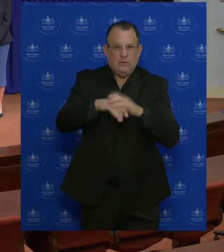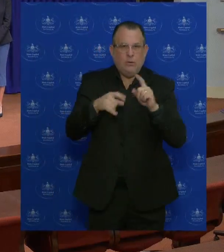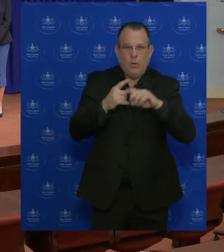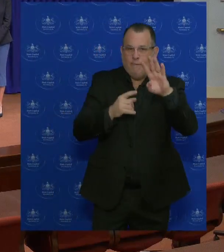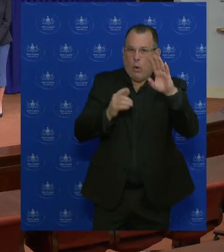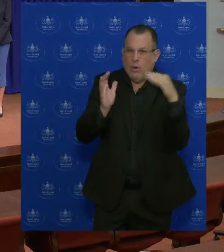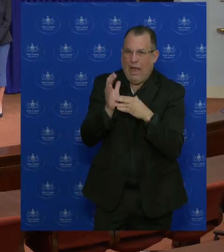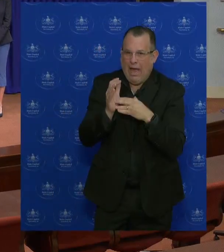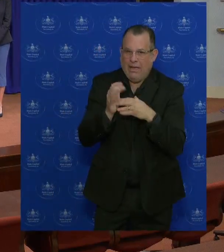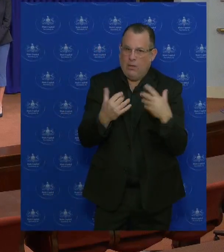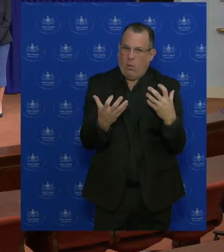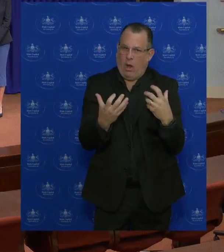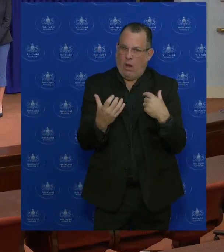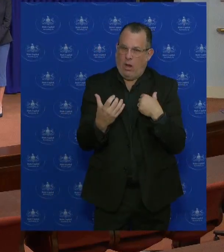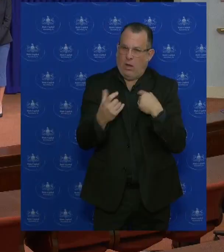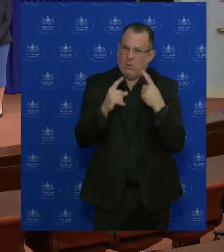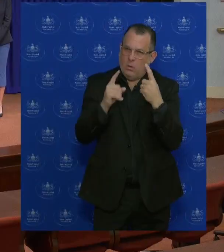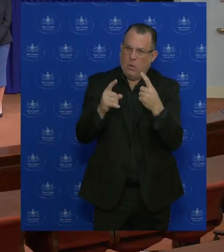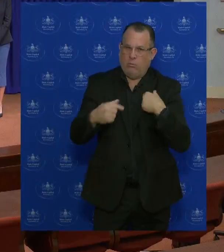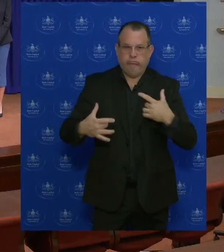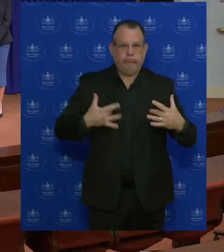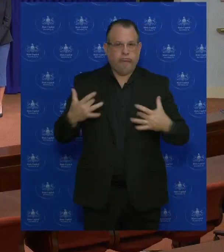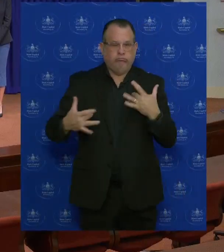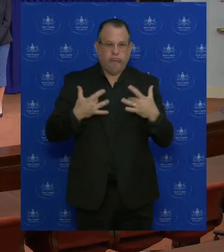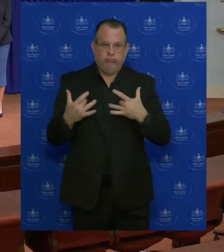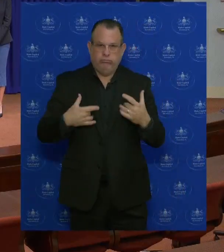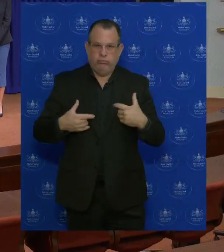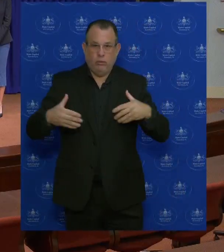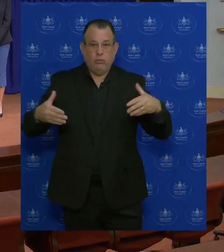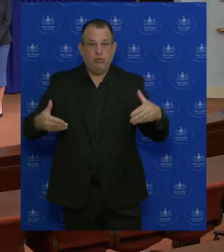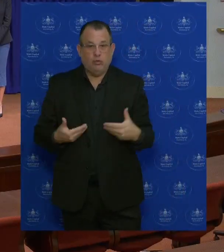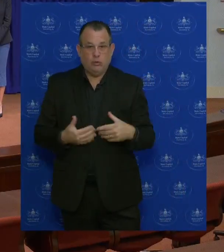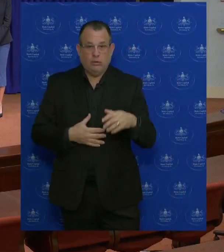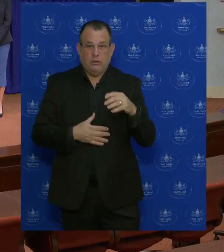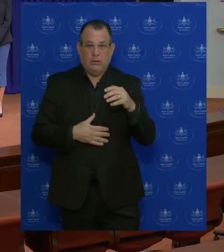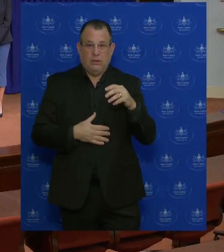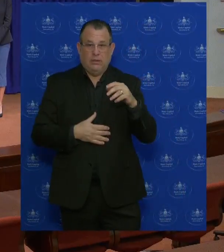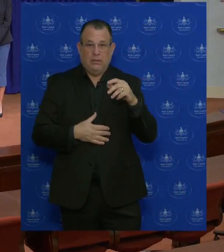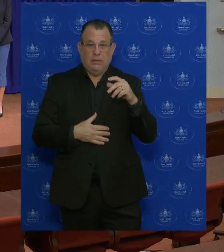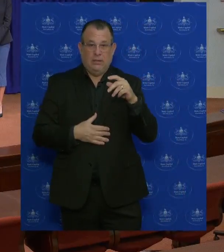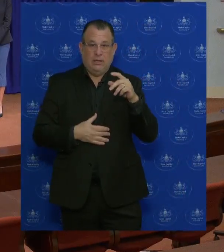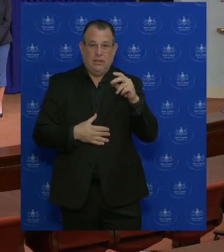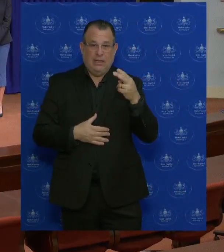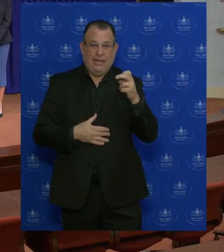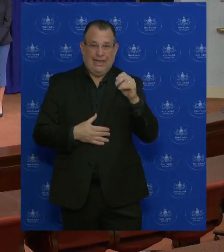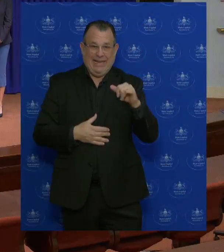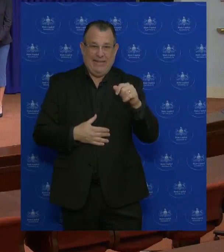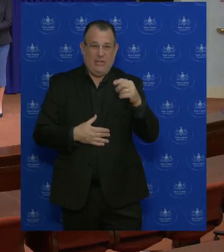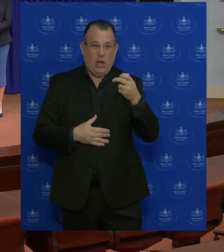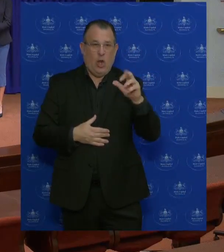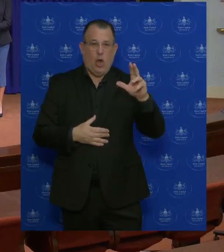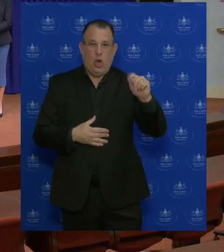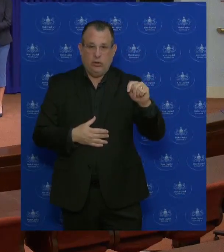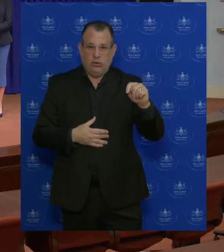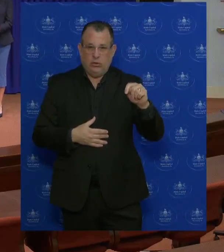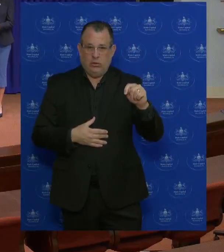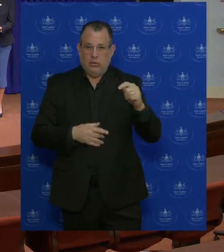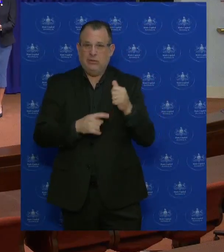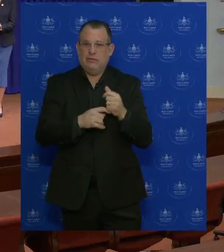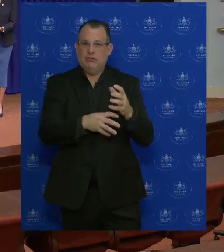to introduce Nina Hard, one of our first Money Match recipients. Nina.